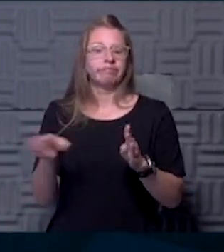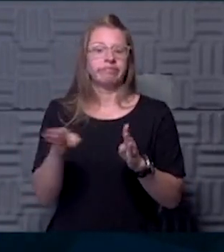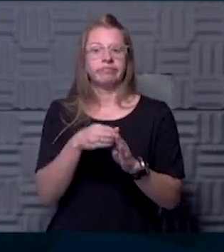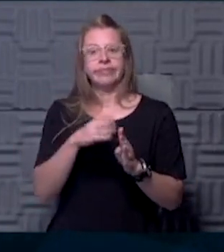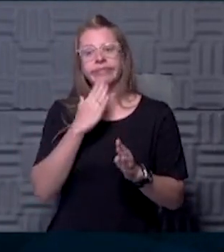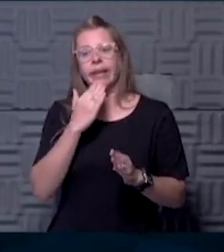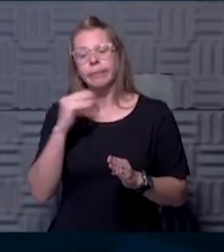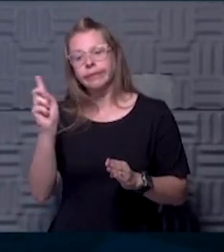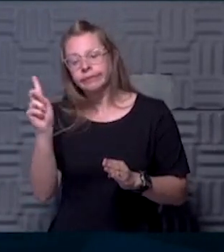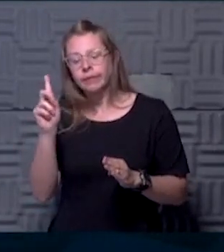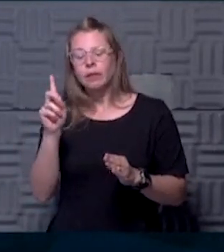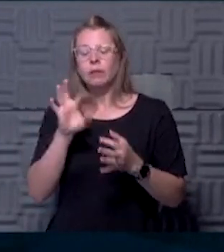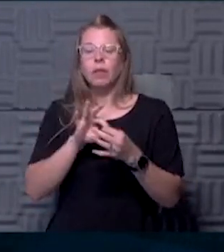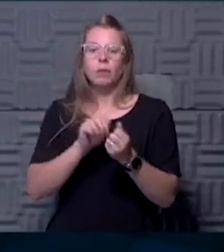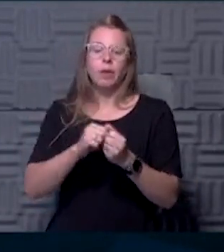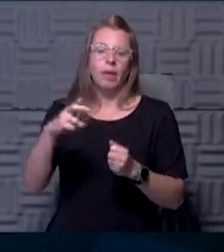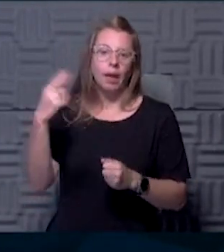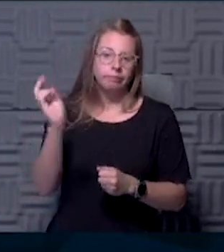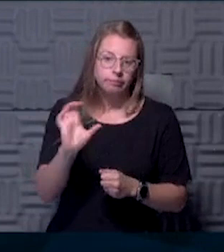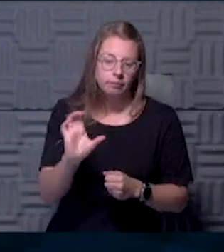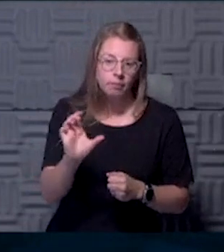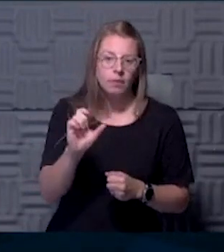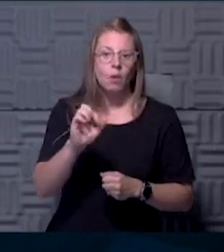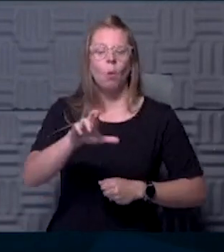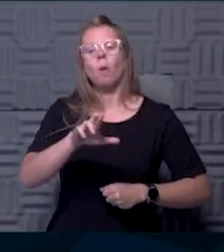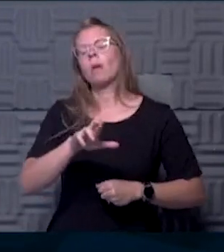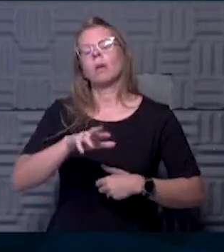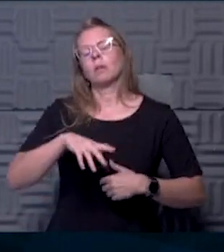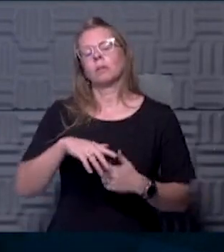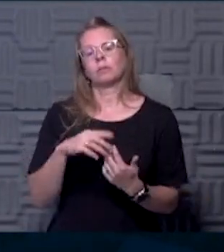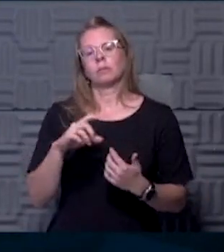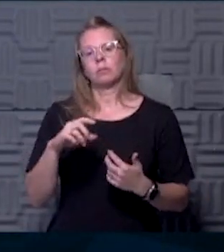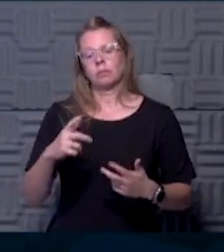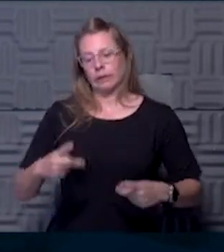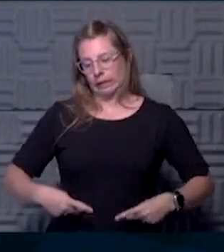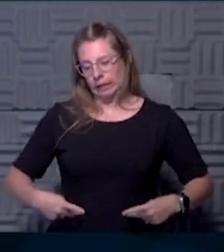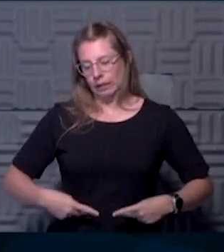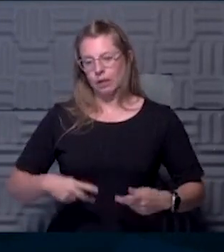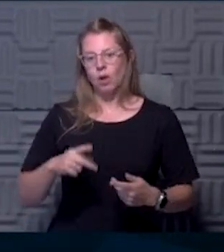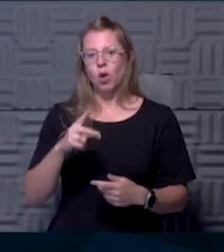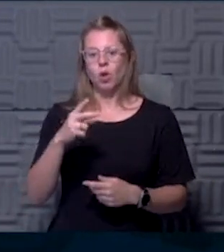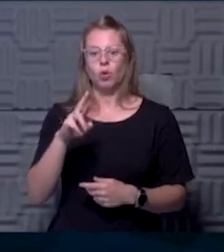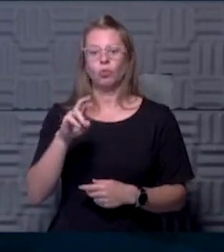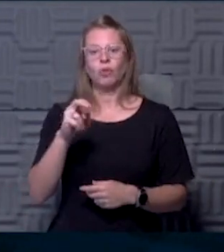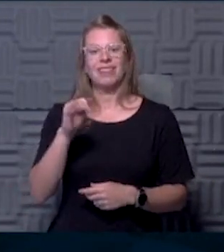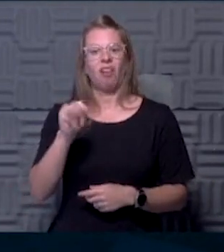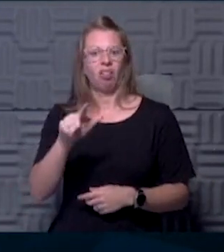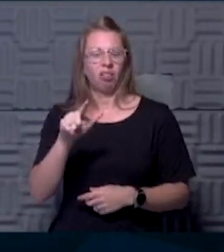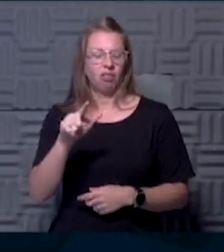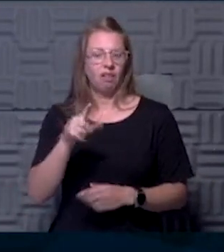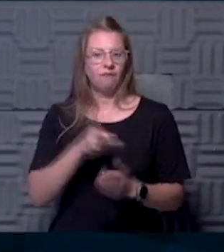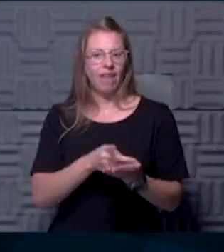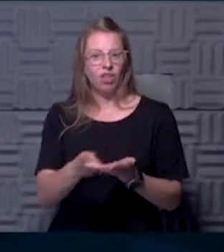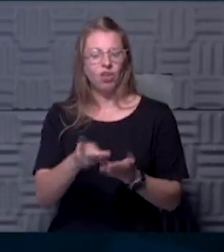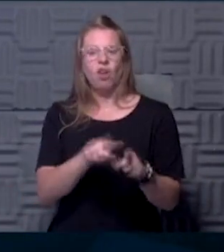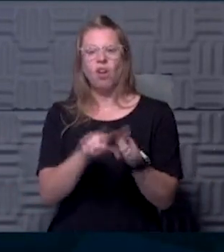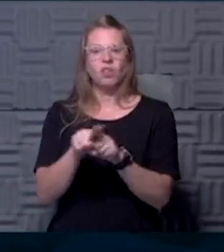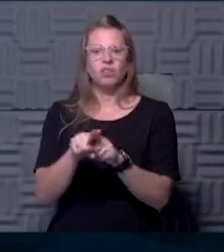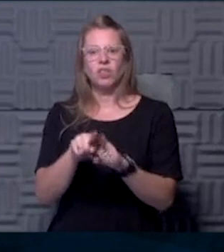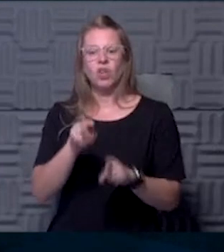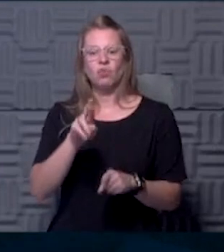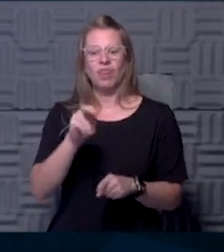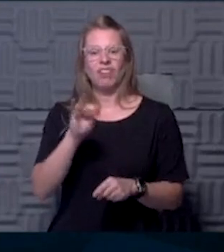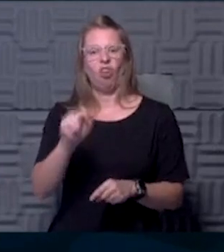tends to go with hypertension and hyperlipidemia. That's a sort of a triad. The renal failure fits with both of those as well, as does the anemia. So those with chronic